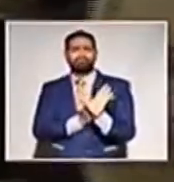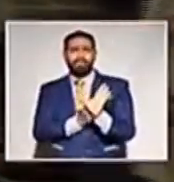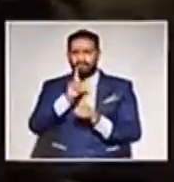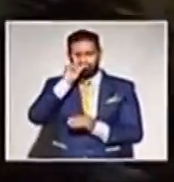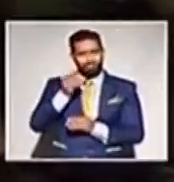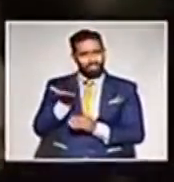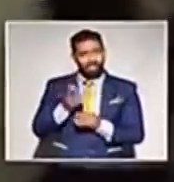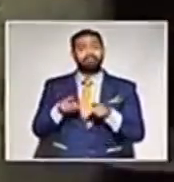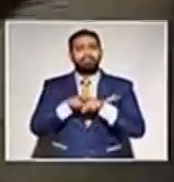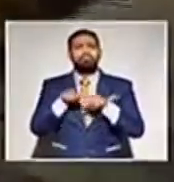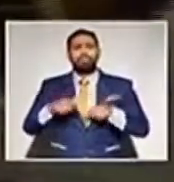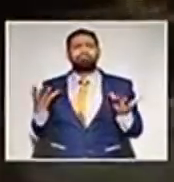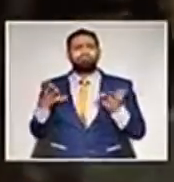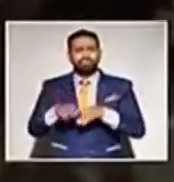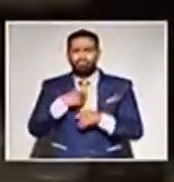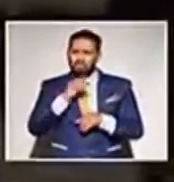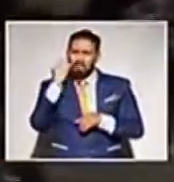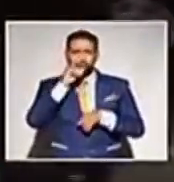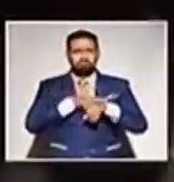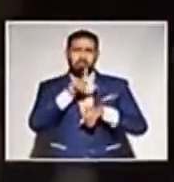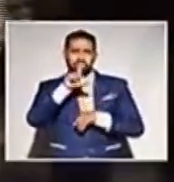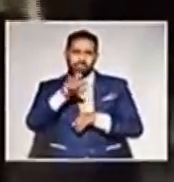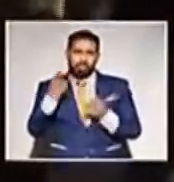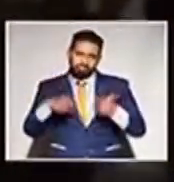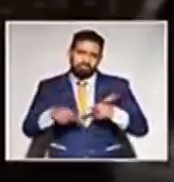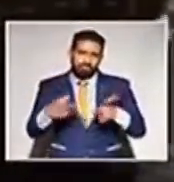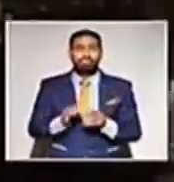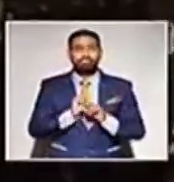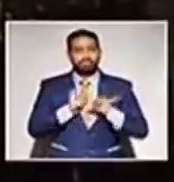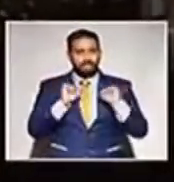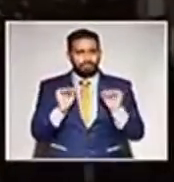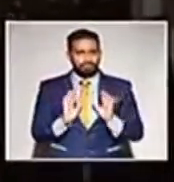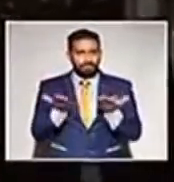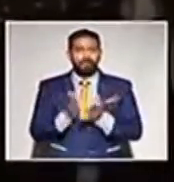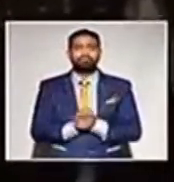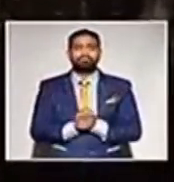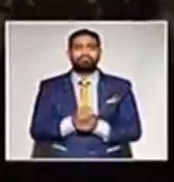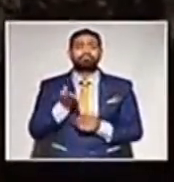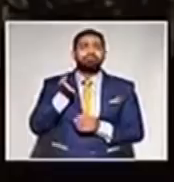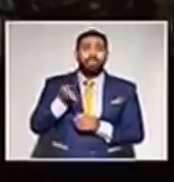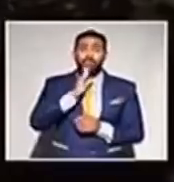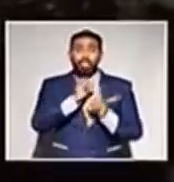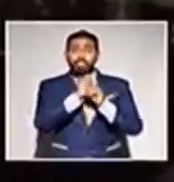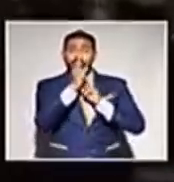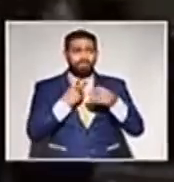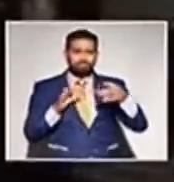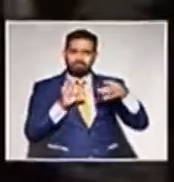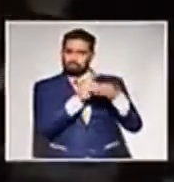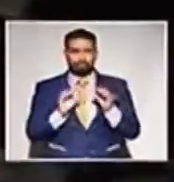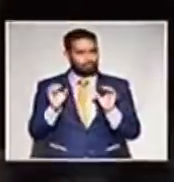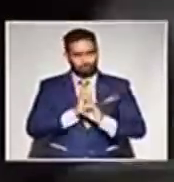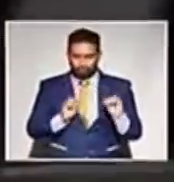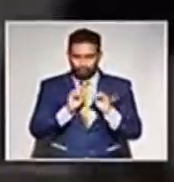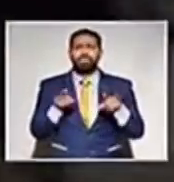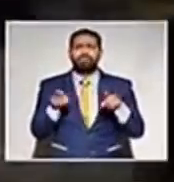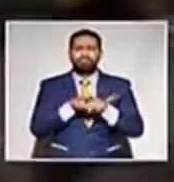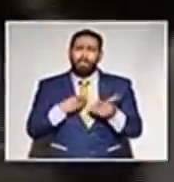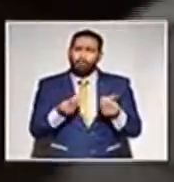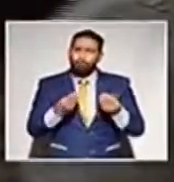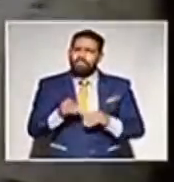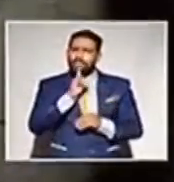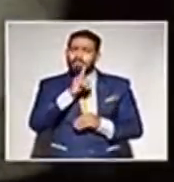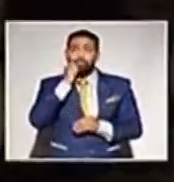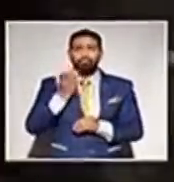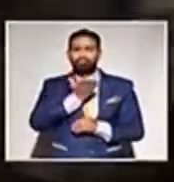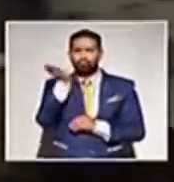7:30 engaging in this protest. They are not affiliated to any political party. They are simply saying that the people have had enough. They cannot bear the